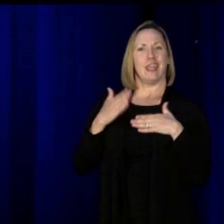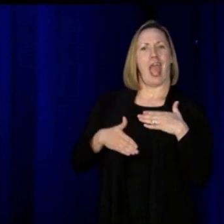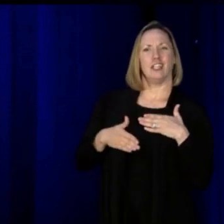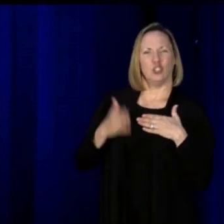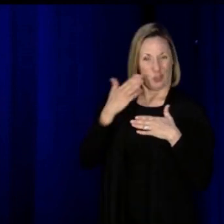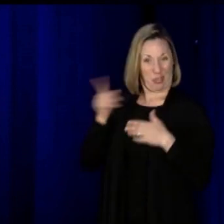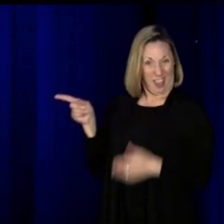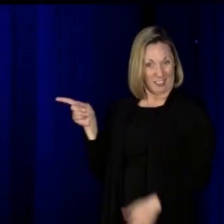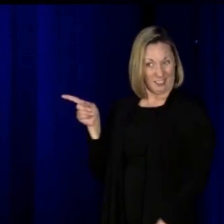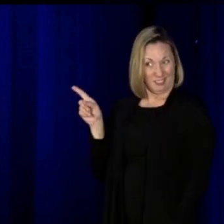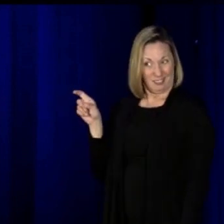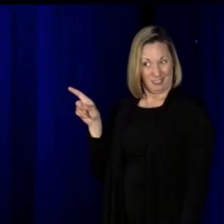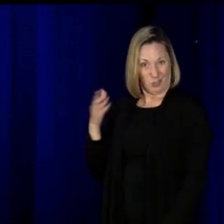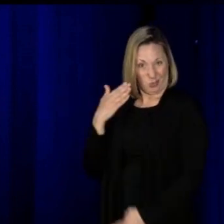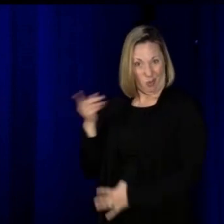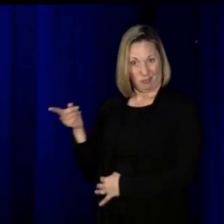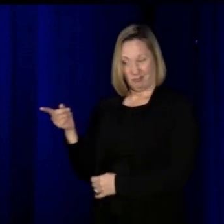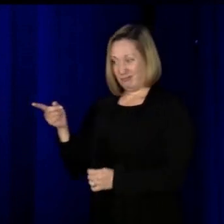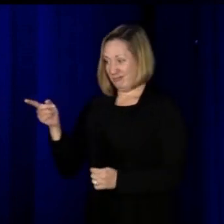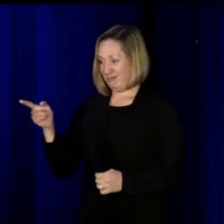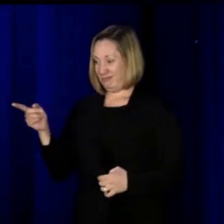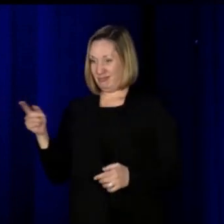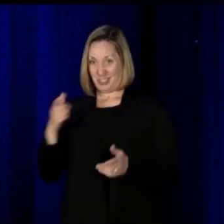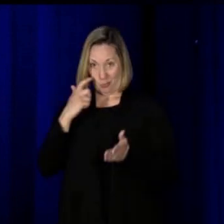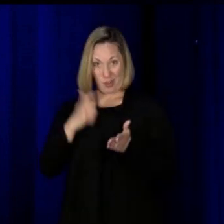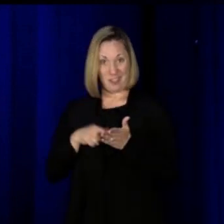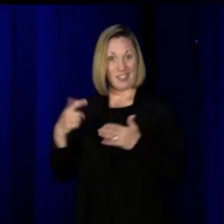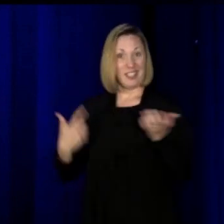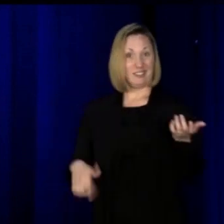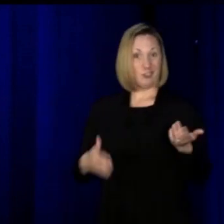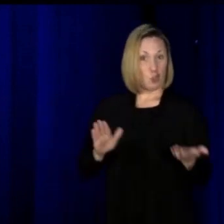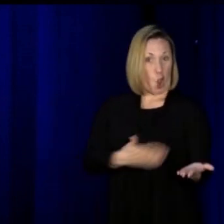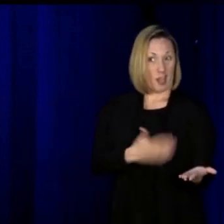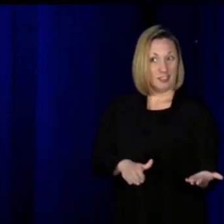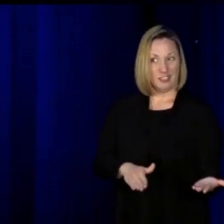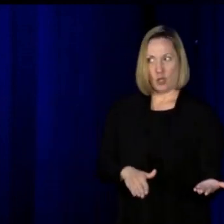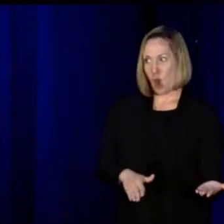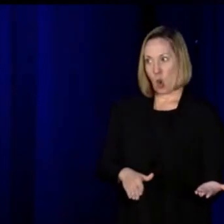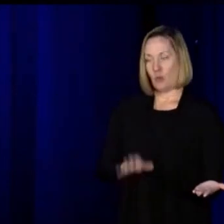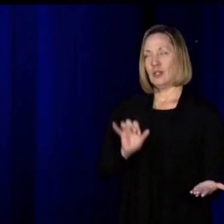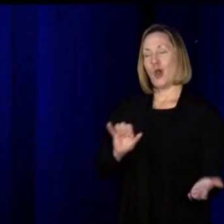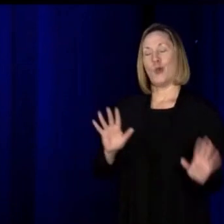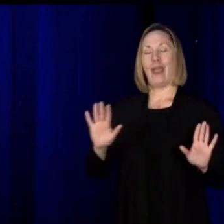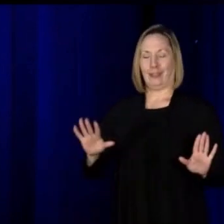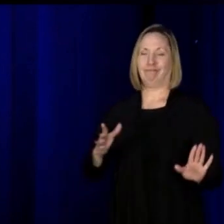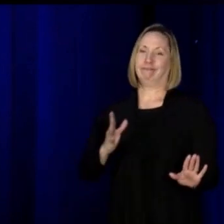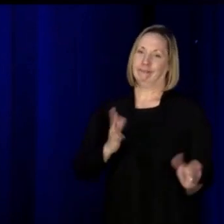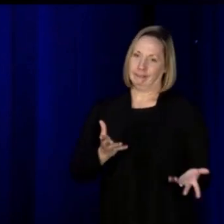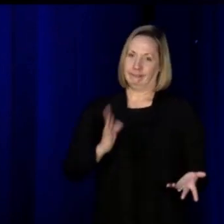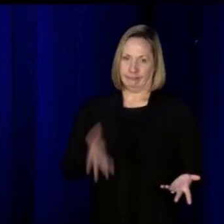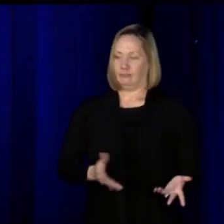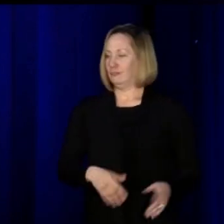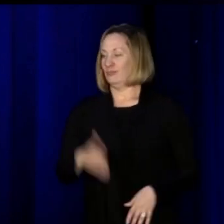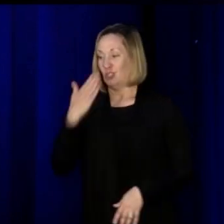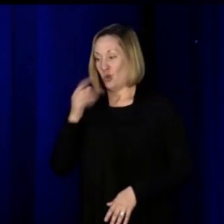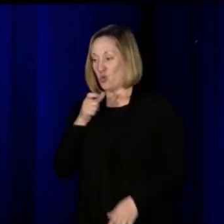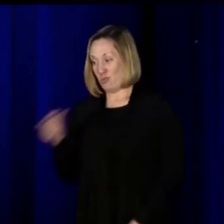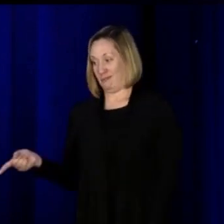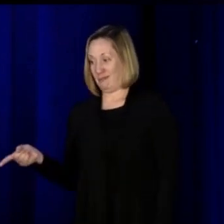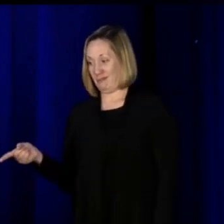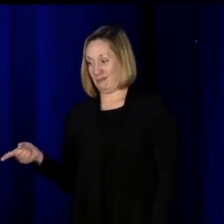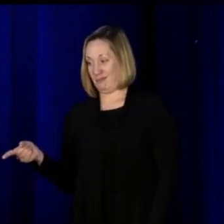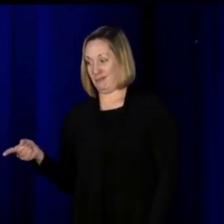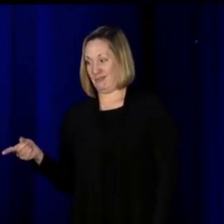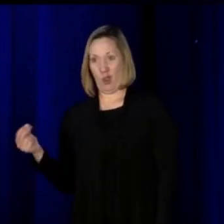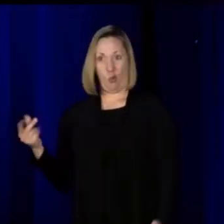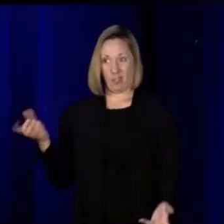this? Aerosmith song? You recognize it? No. Okay, cool. Do you know who they are?